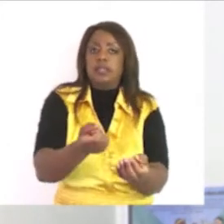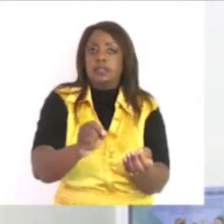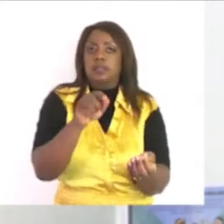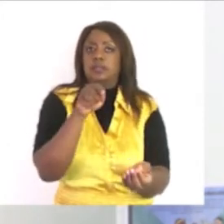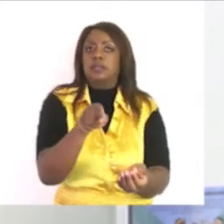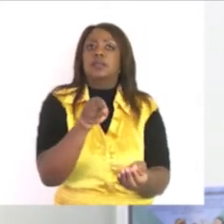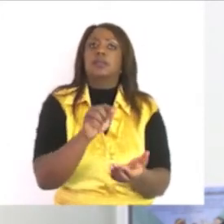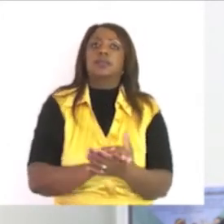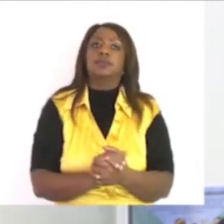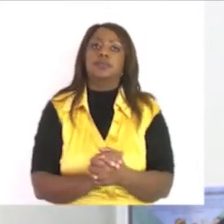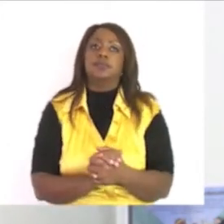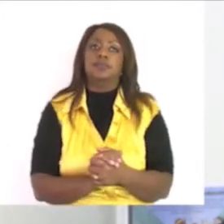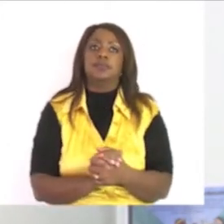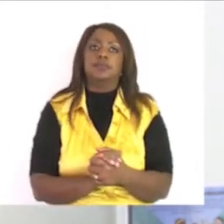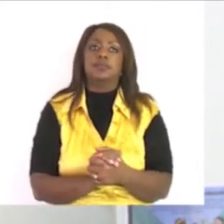related to the